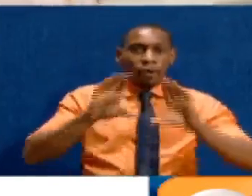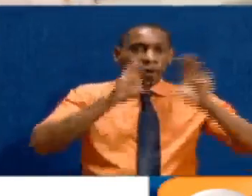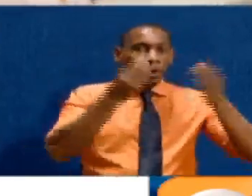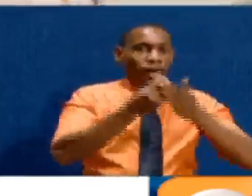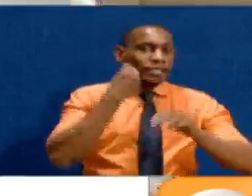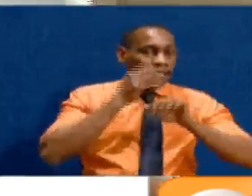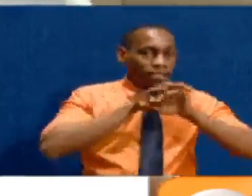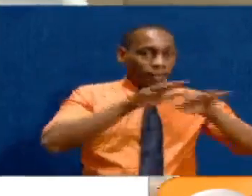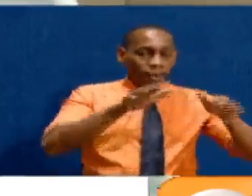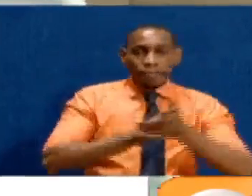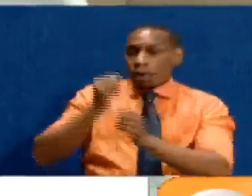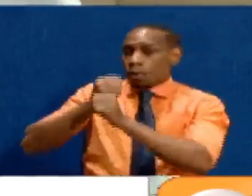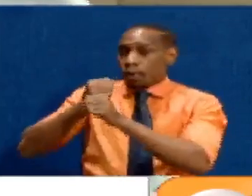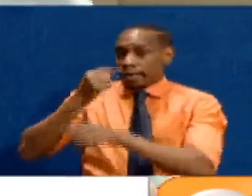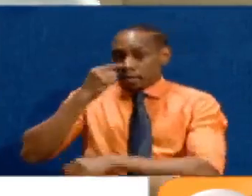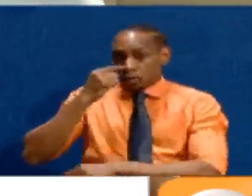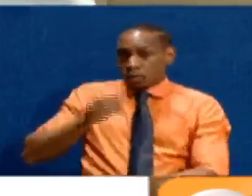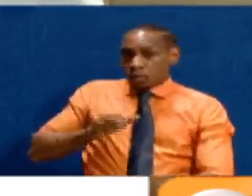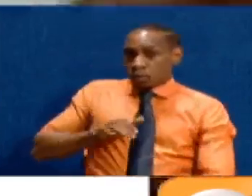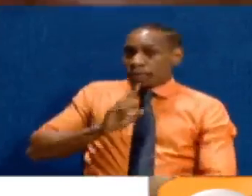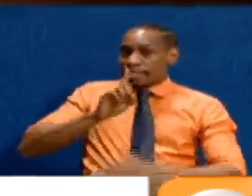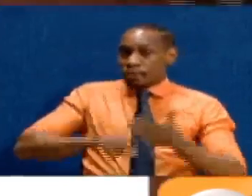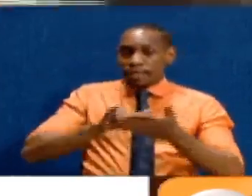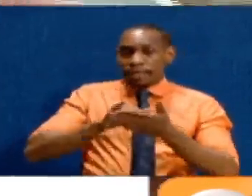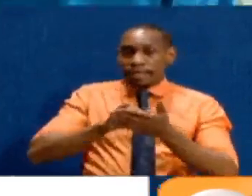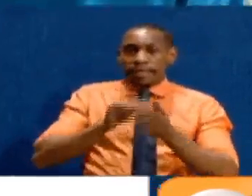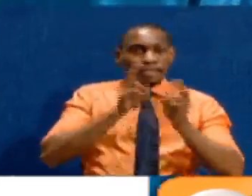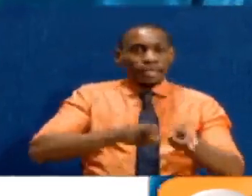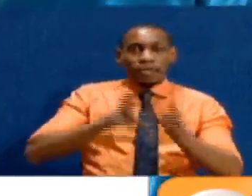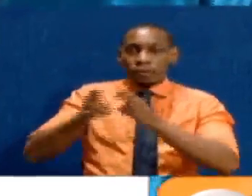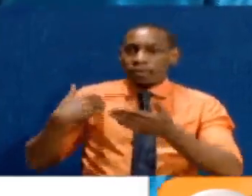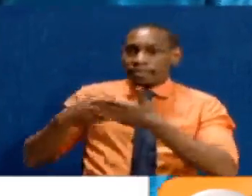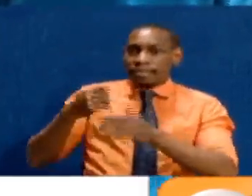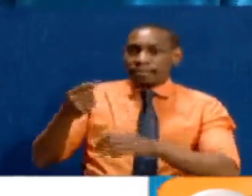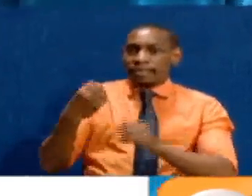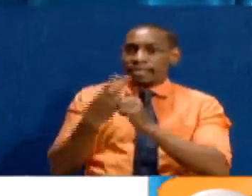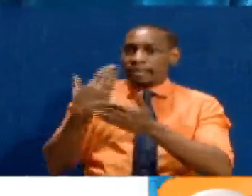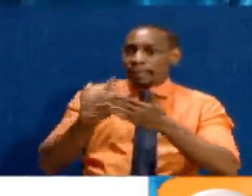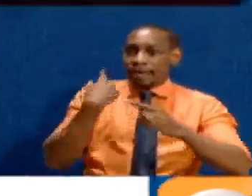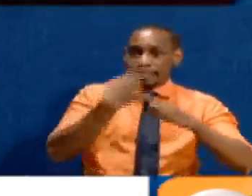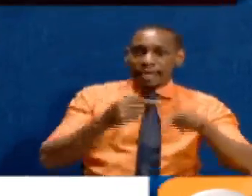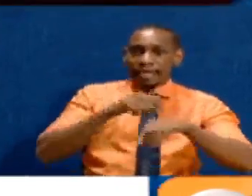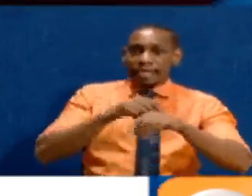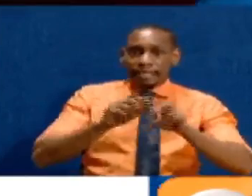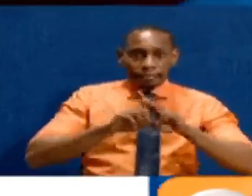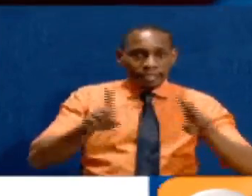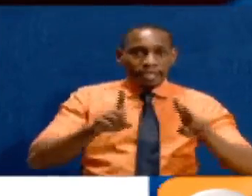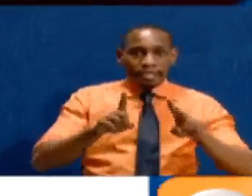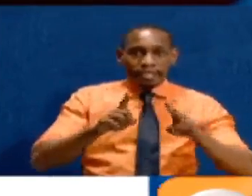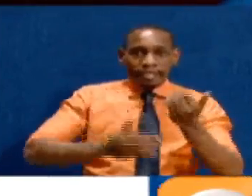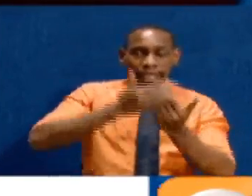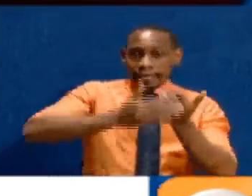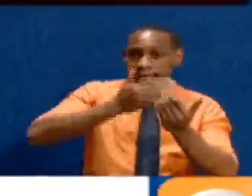pandemic. Working from home, Mwende says, has been her normal since December last year when she started her